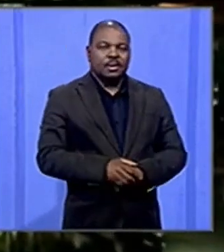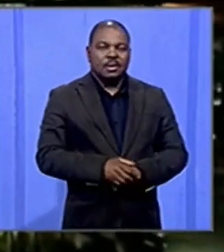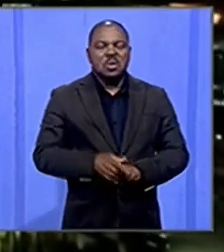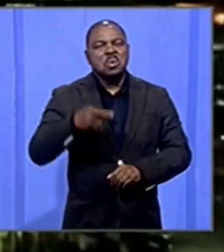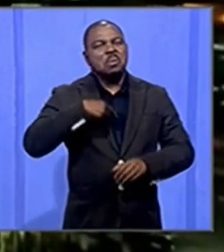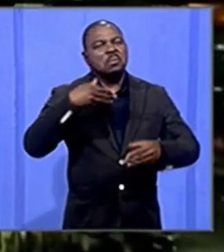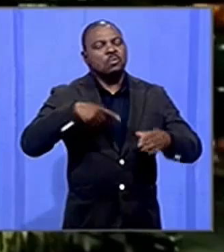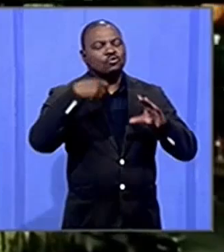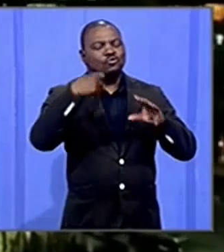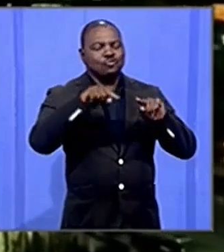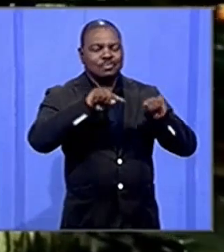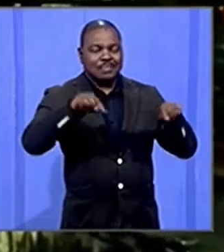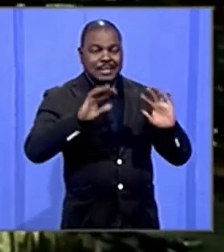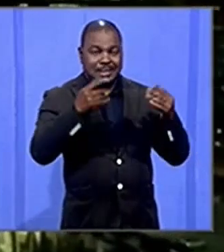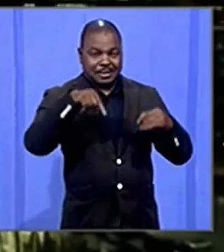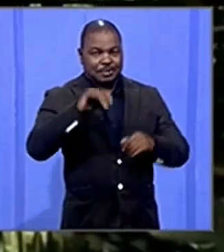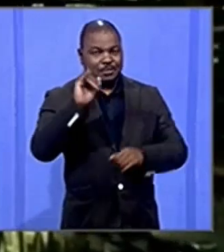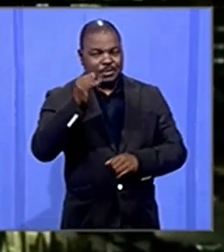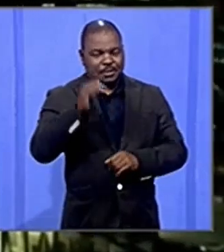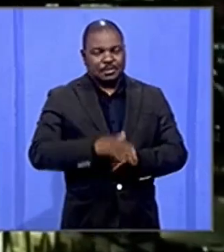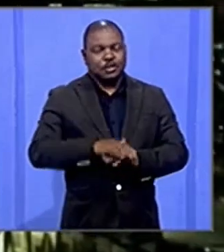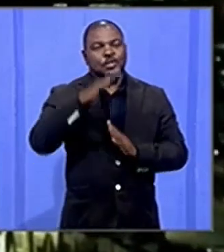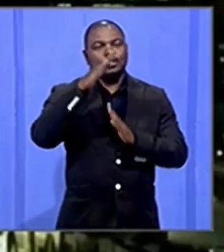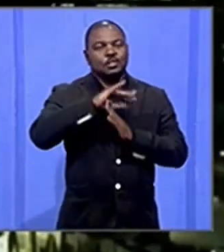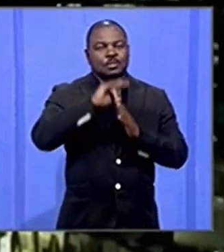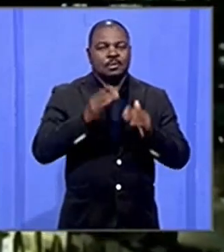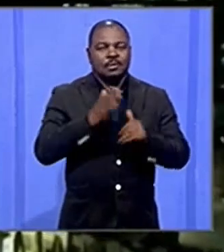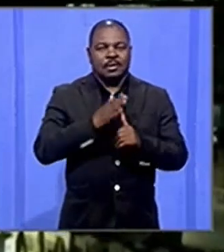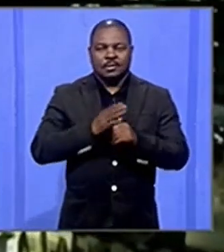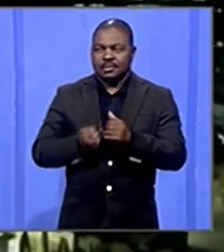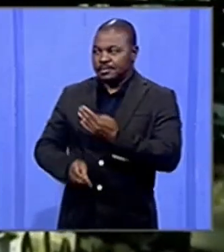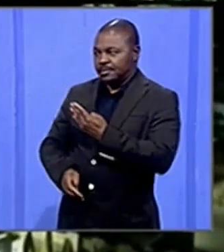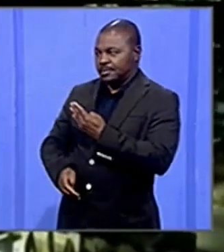tšwa Studio 10 re thoma pele ka tšeo di tantšego šedi.